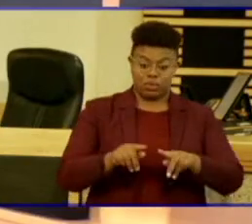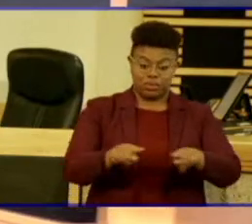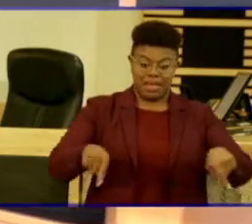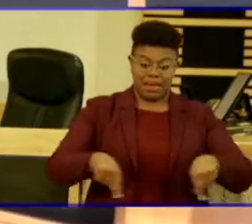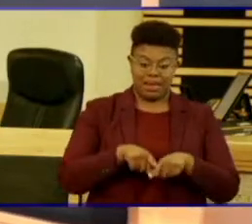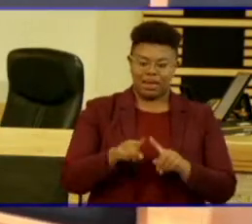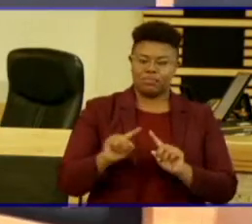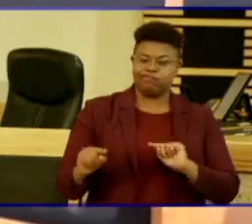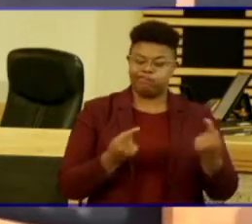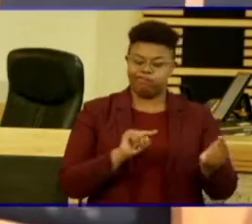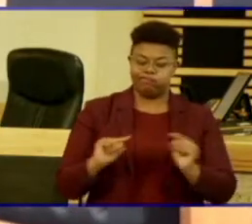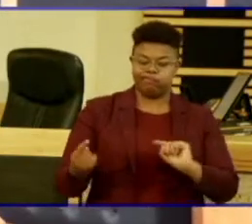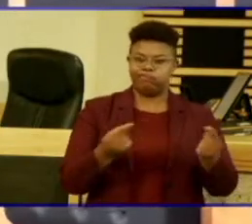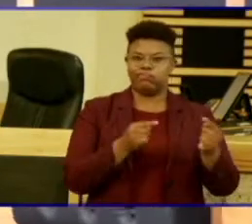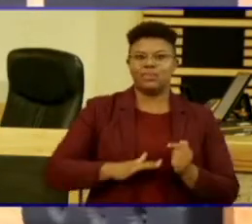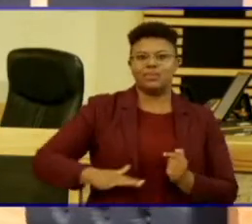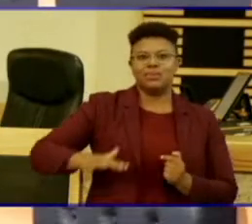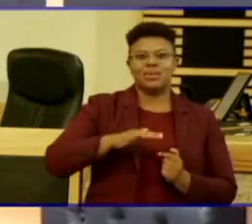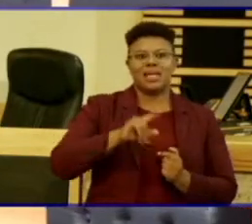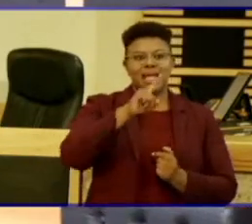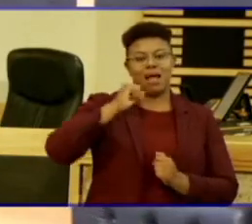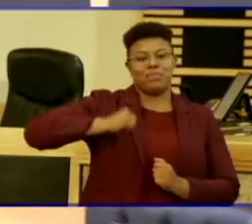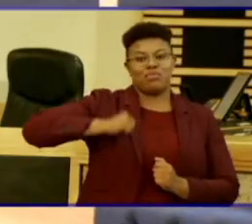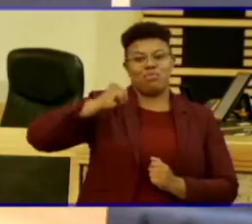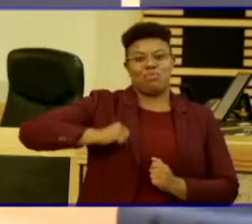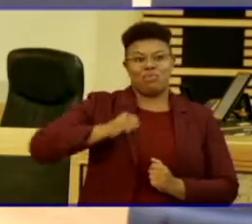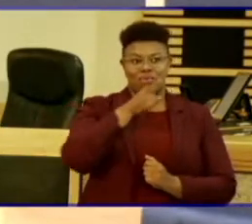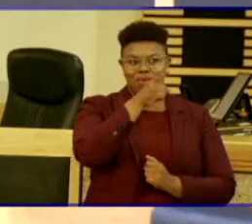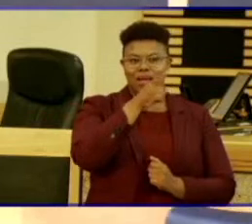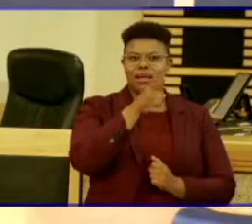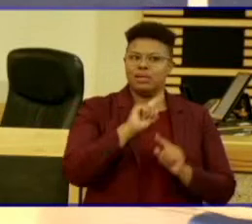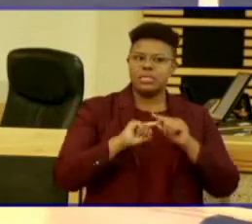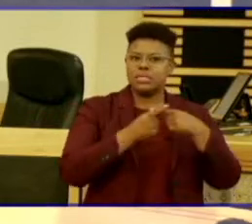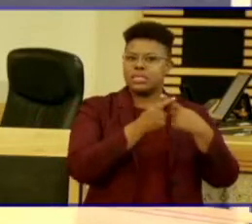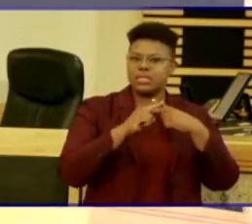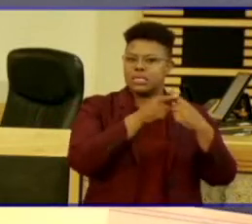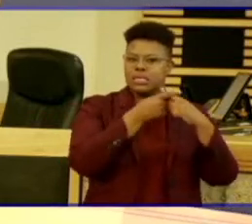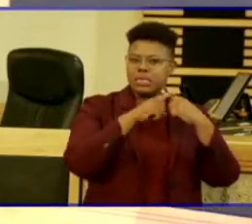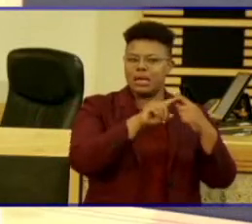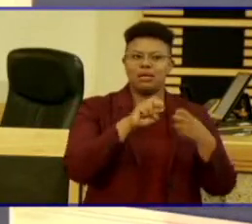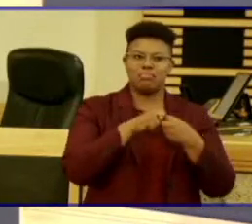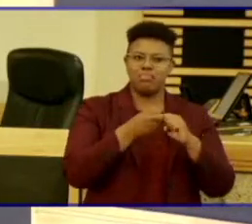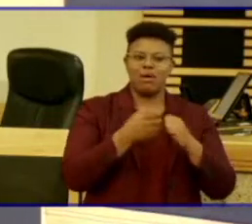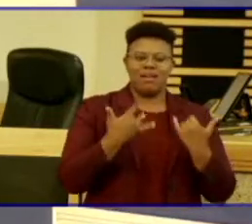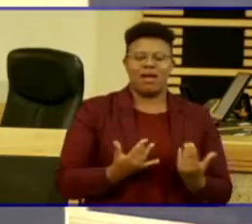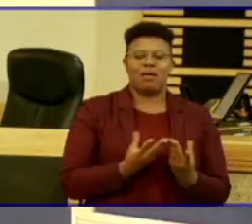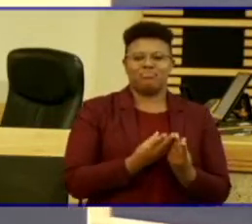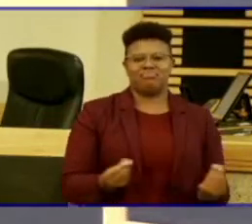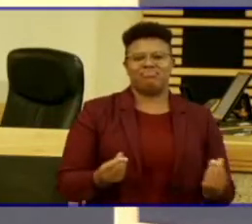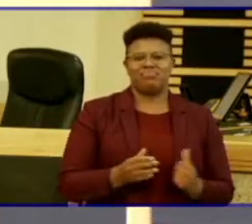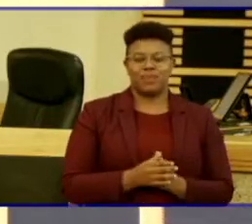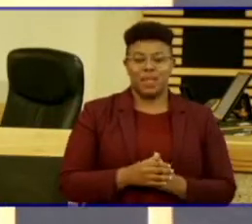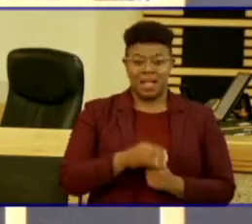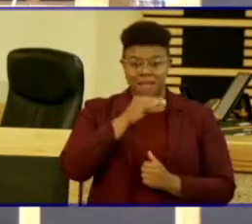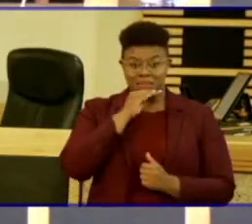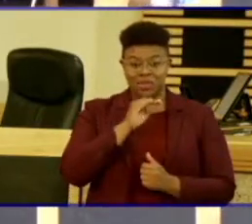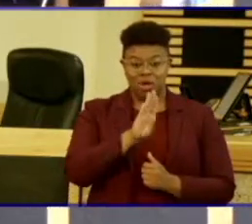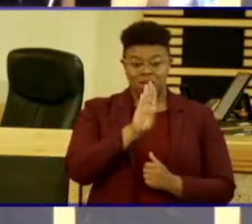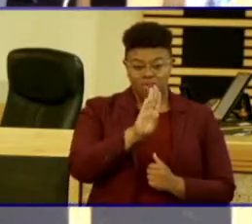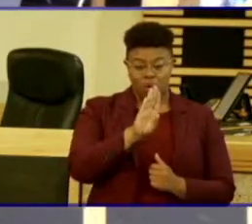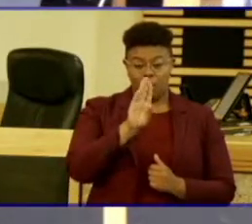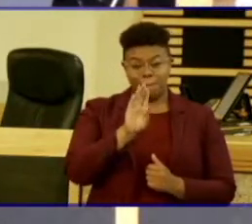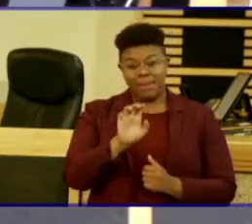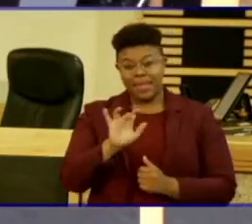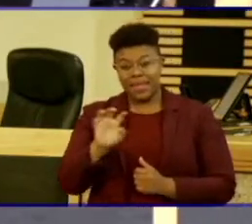as Amatolasan, has been settled. We estimated that this will unlock more than 4 billion in new